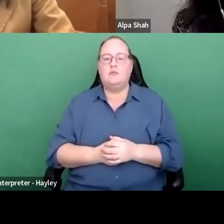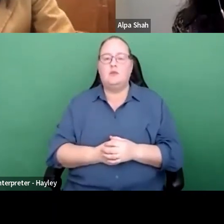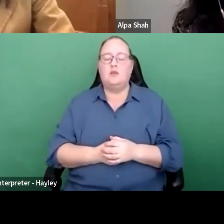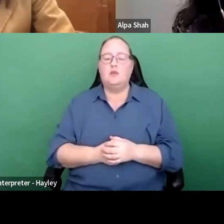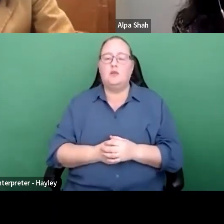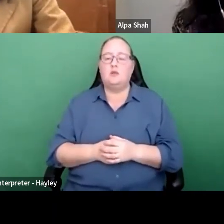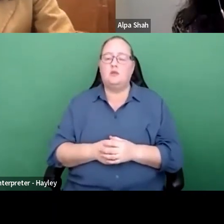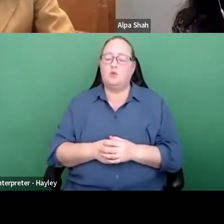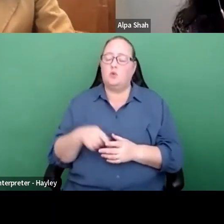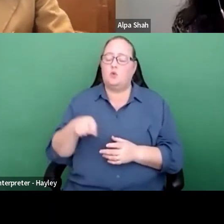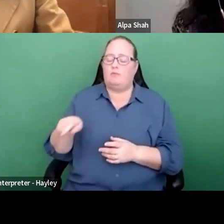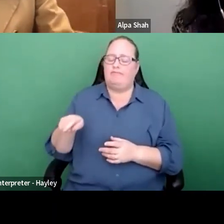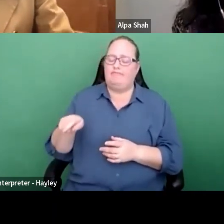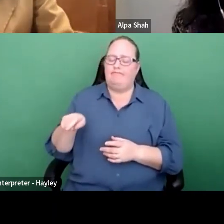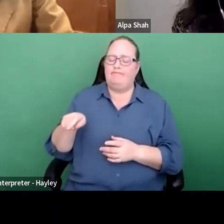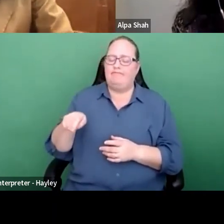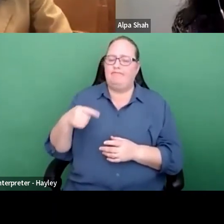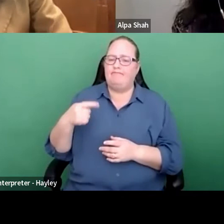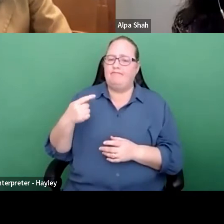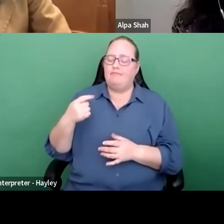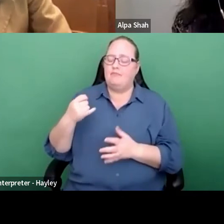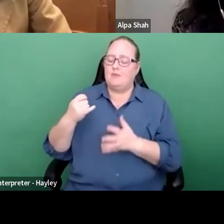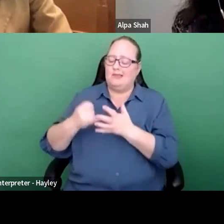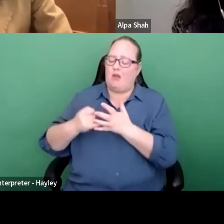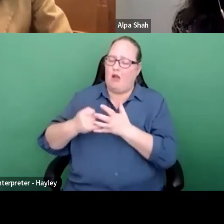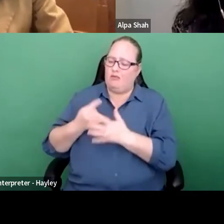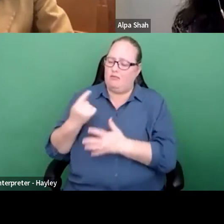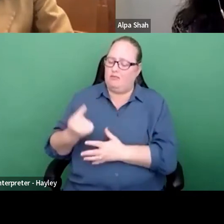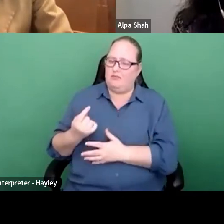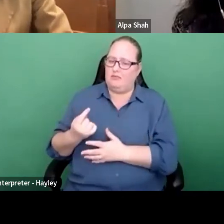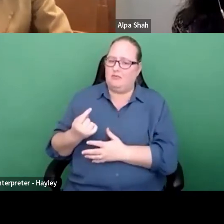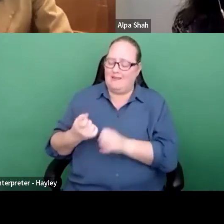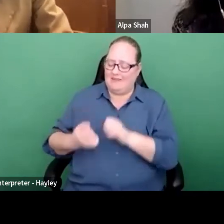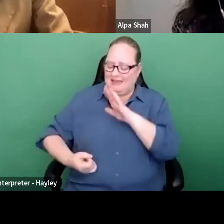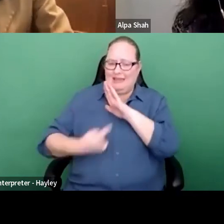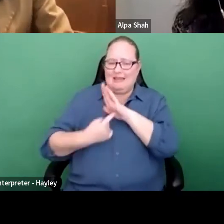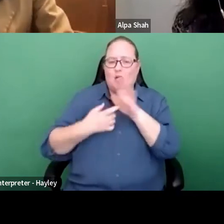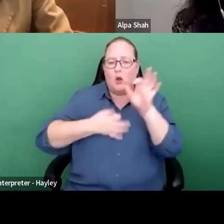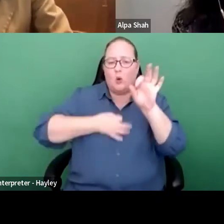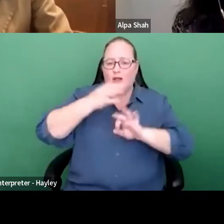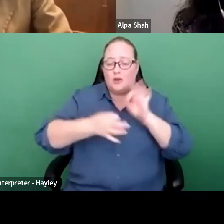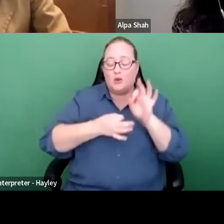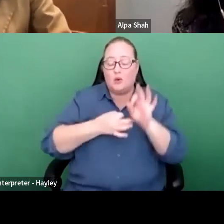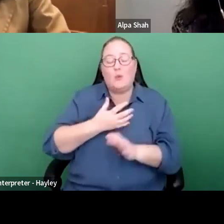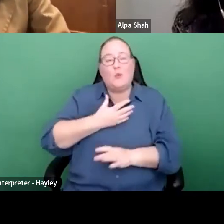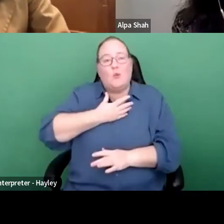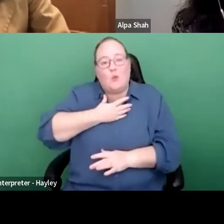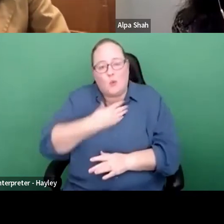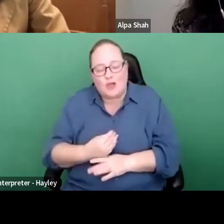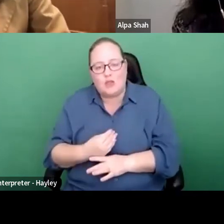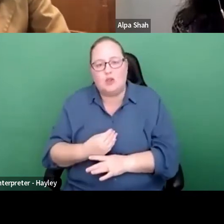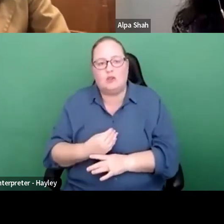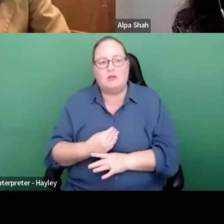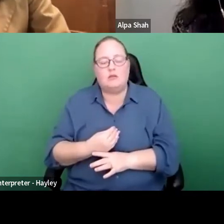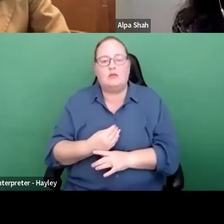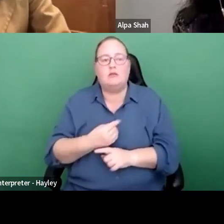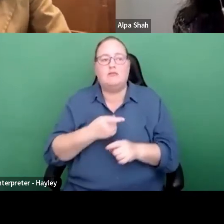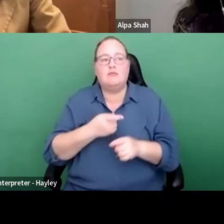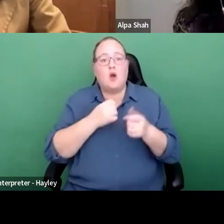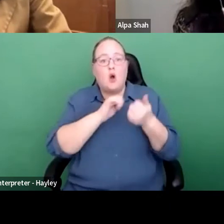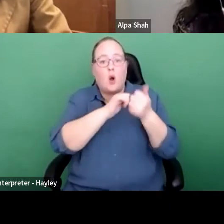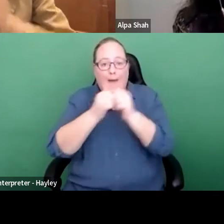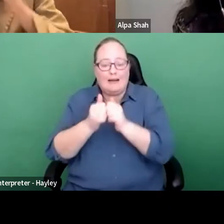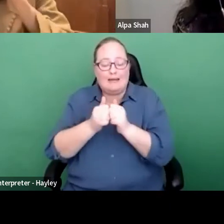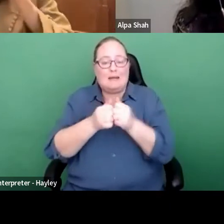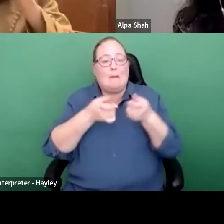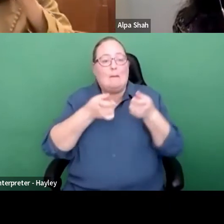key questions that she wishes that more of her colleagues and indeed more of her managers actually ask themselves. And